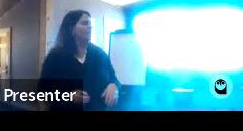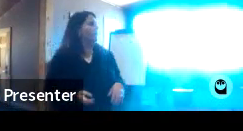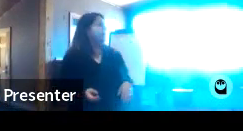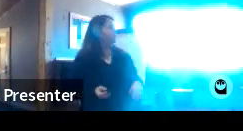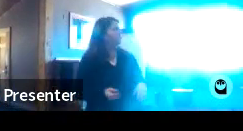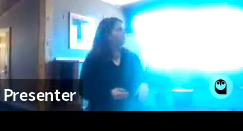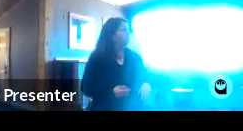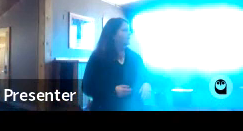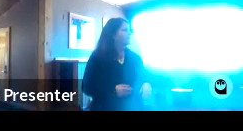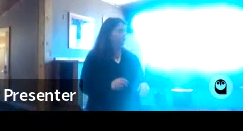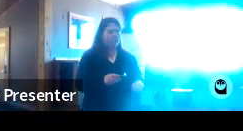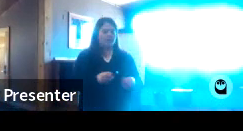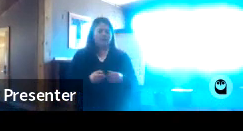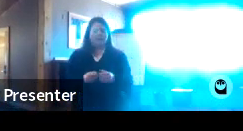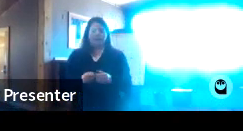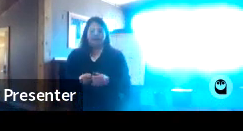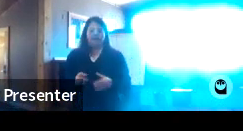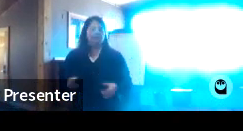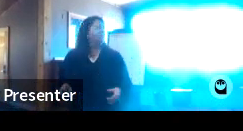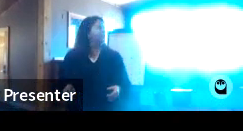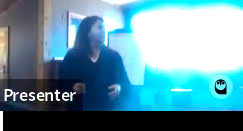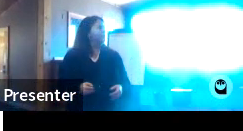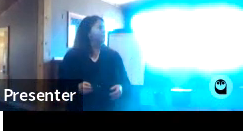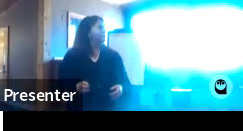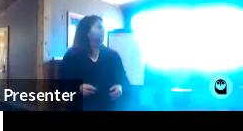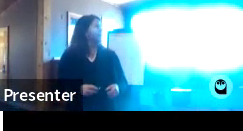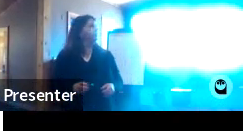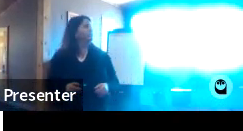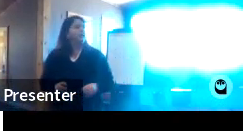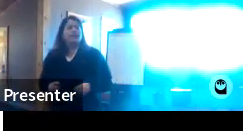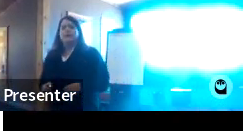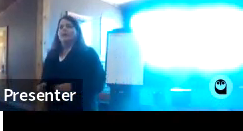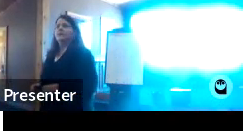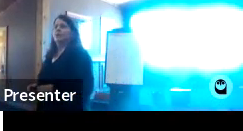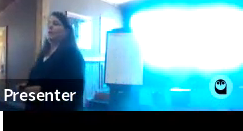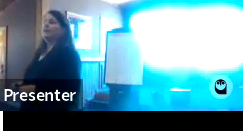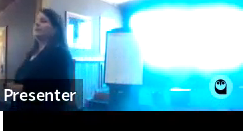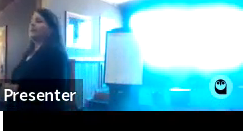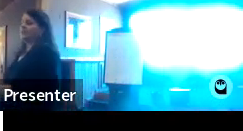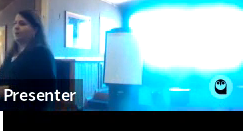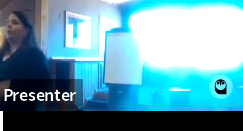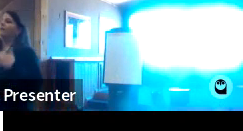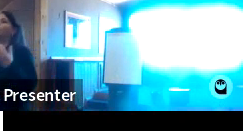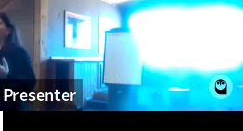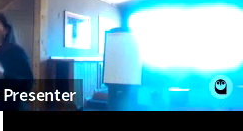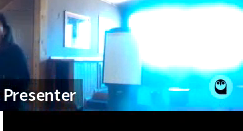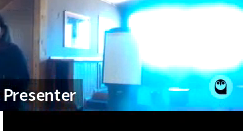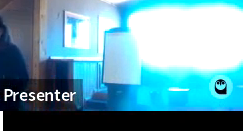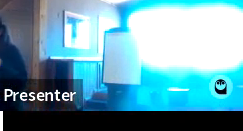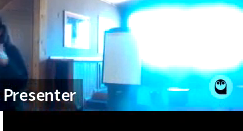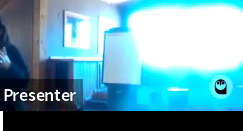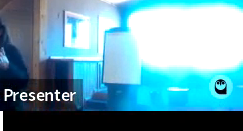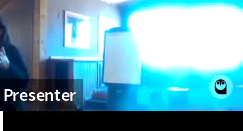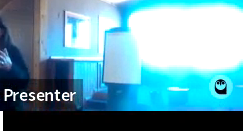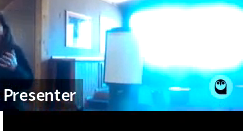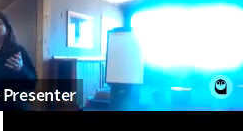expert. So let's get started with that. So what is an expert? We have a rule, of course,